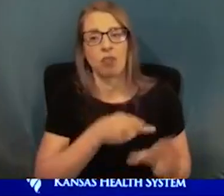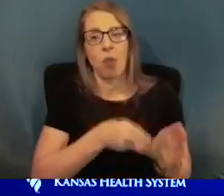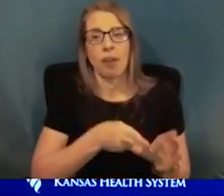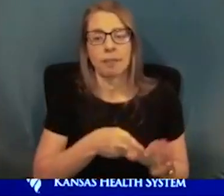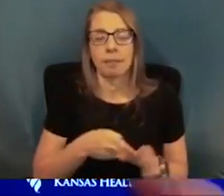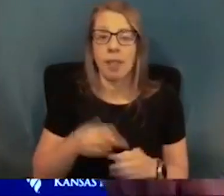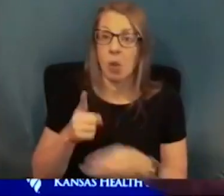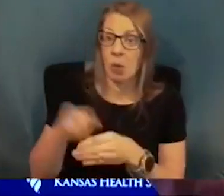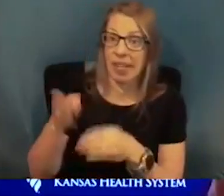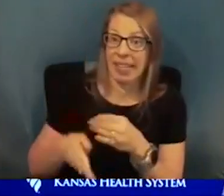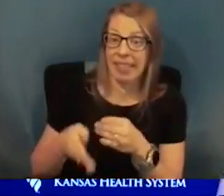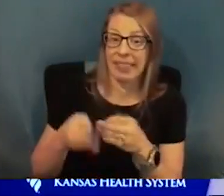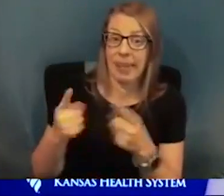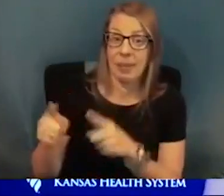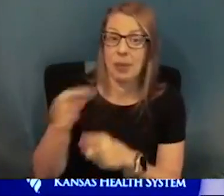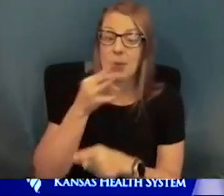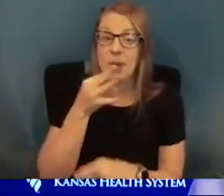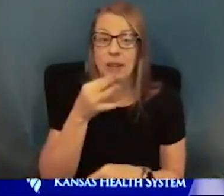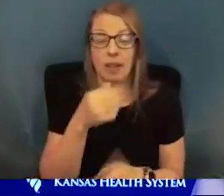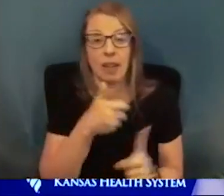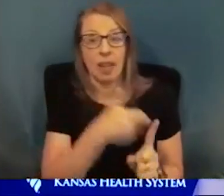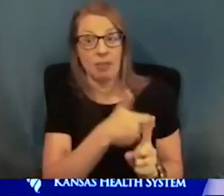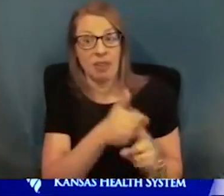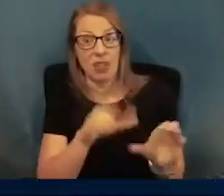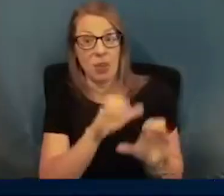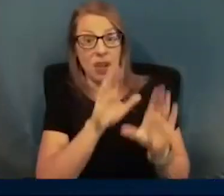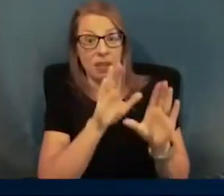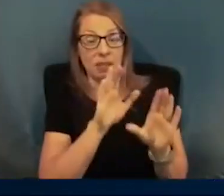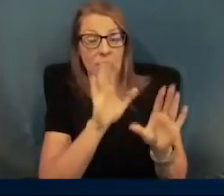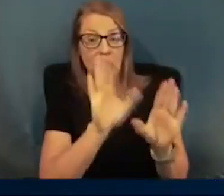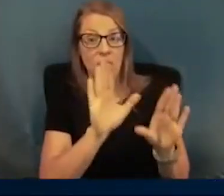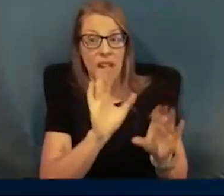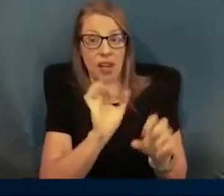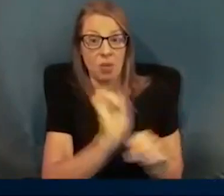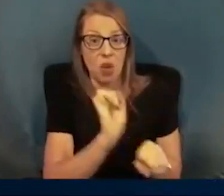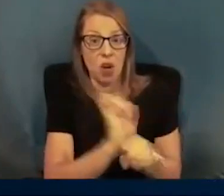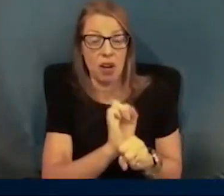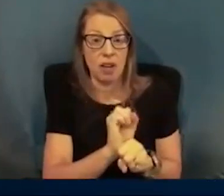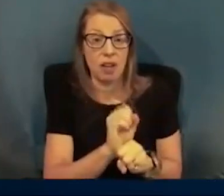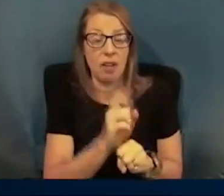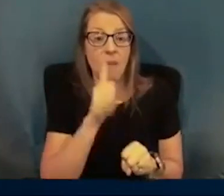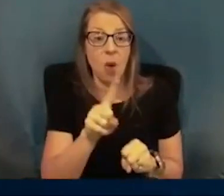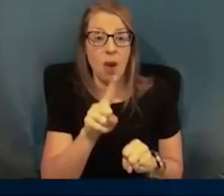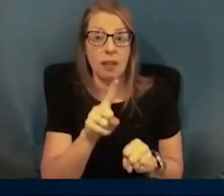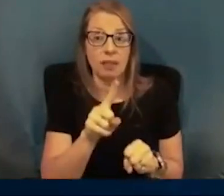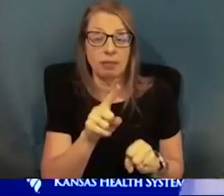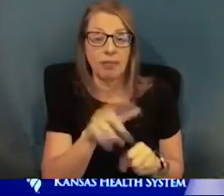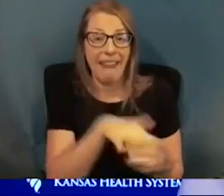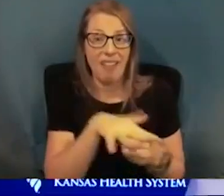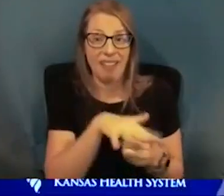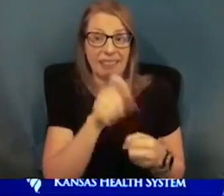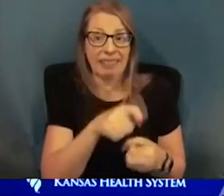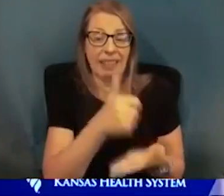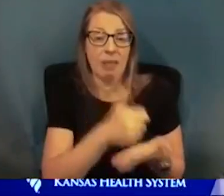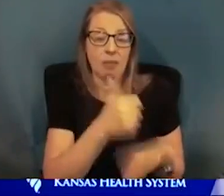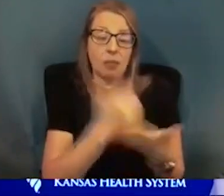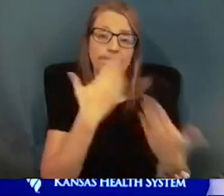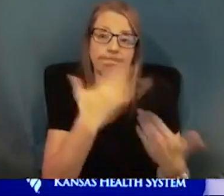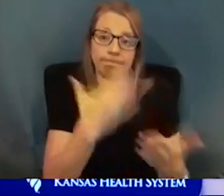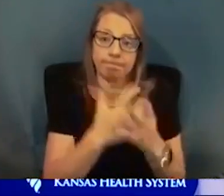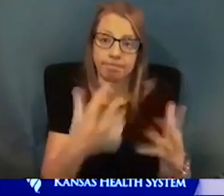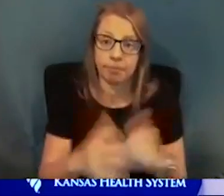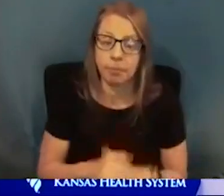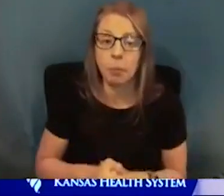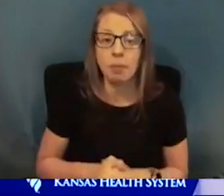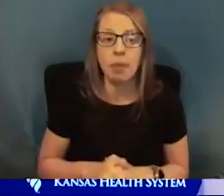us? was going to say thank you. He's doing much greater work in those underserved areas that need it so much. So thank you, Dr. Morsch. We heard some